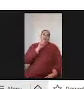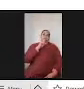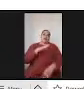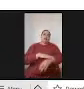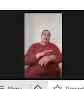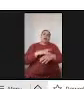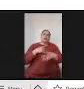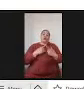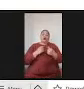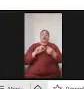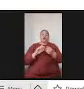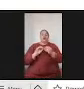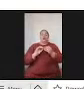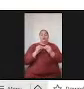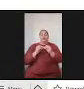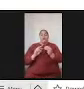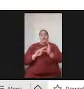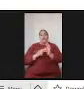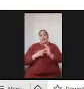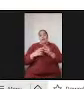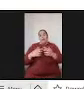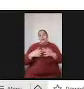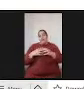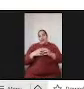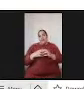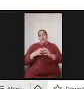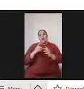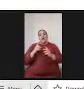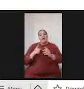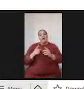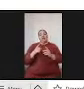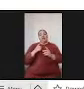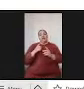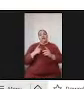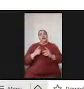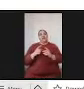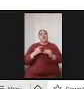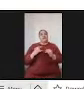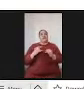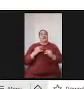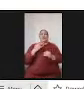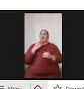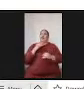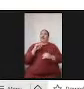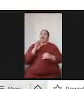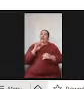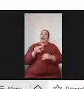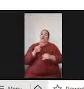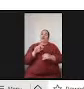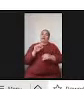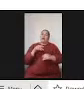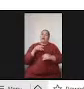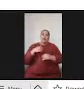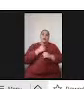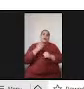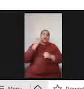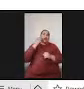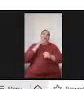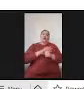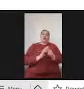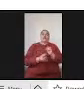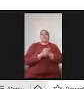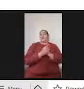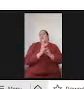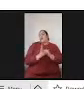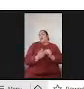strategic plan, that was July 2019. We didn't know that COVID was going to hit us. We didn't